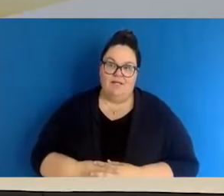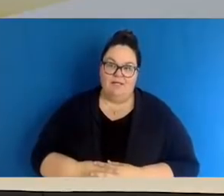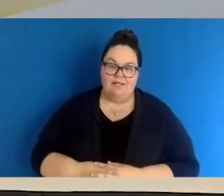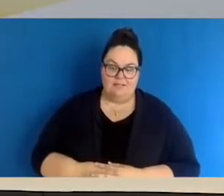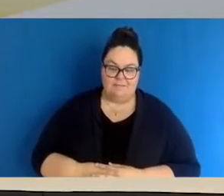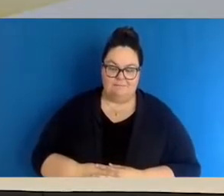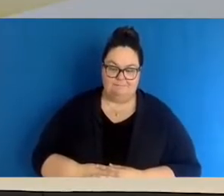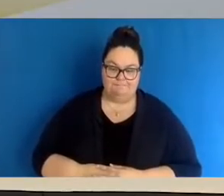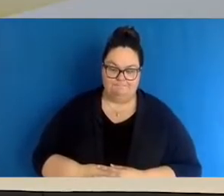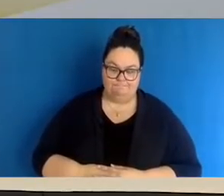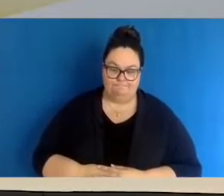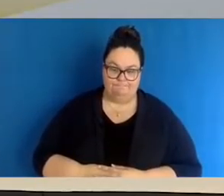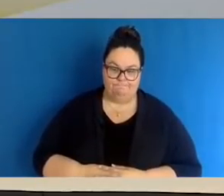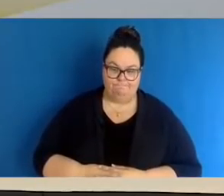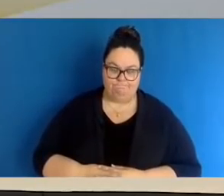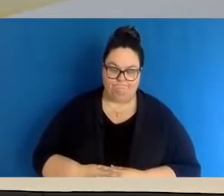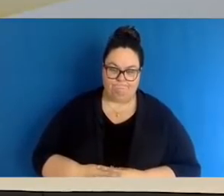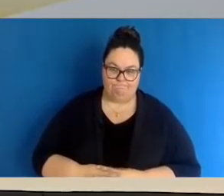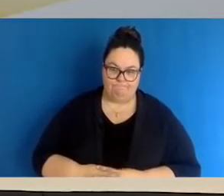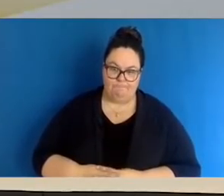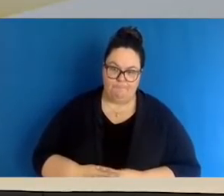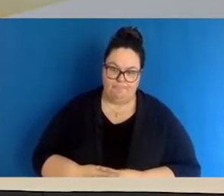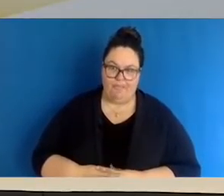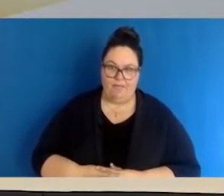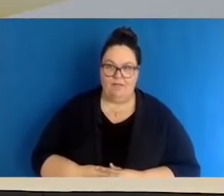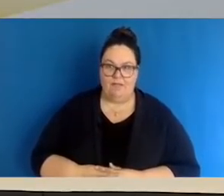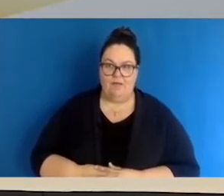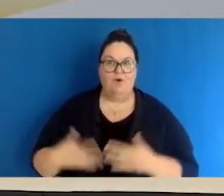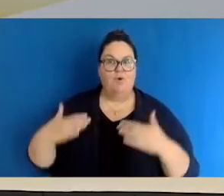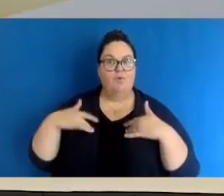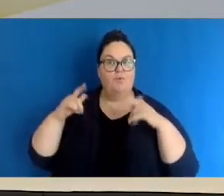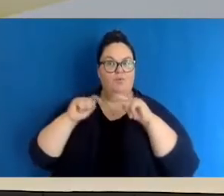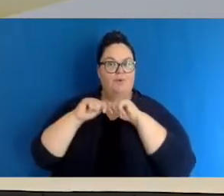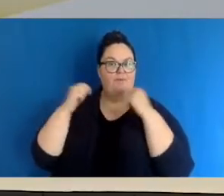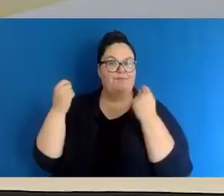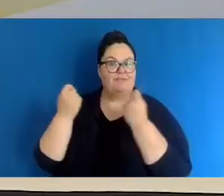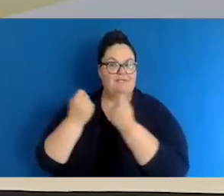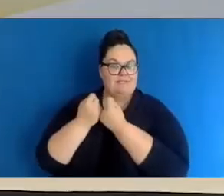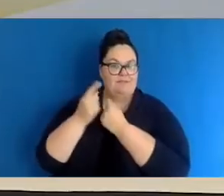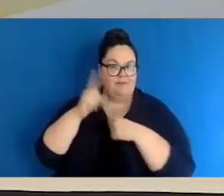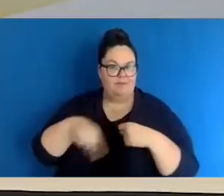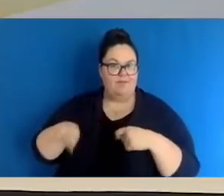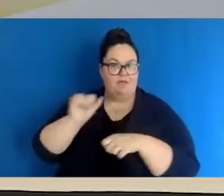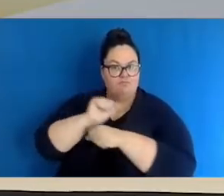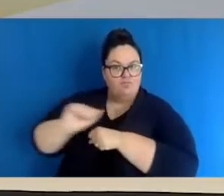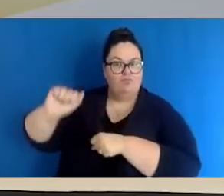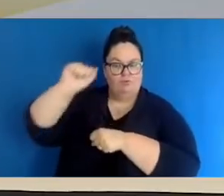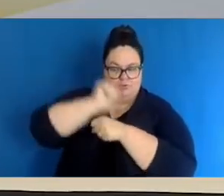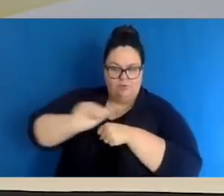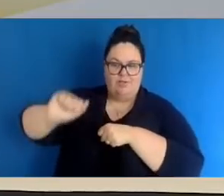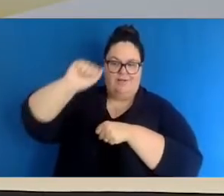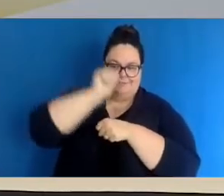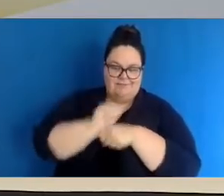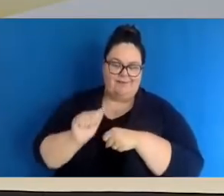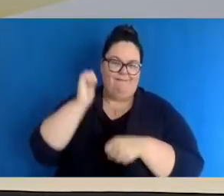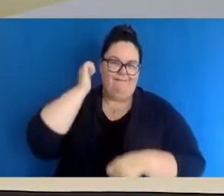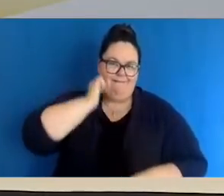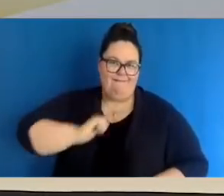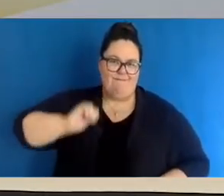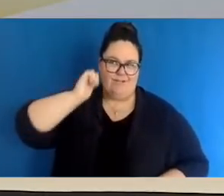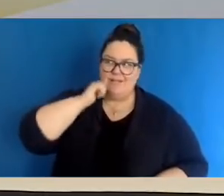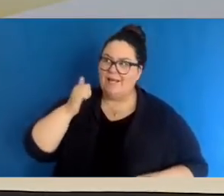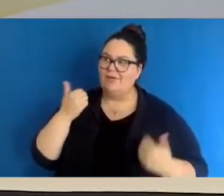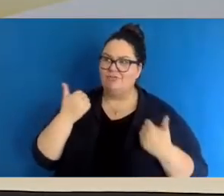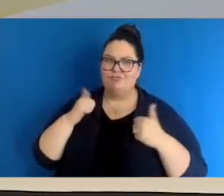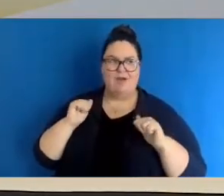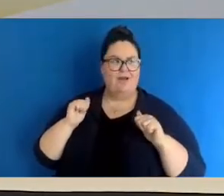role. And we have a team that works so hard every day to